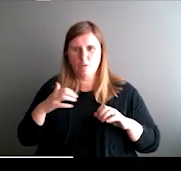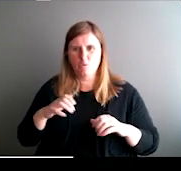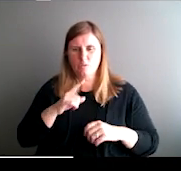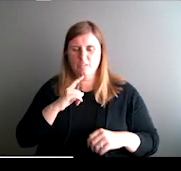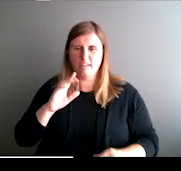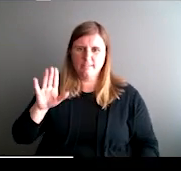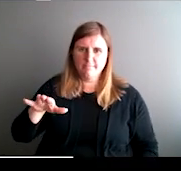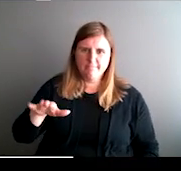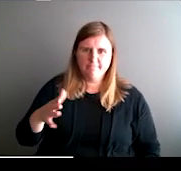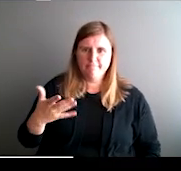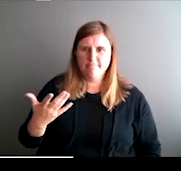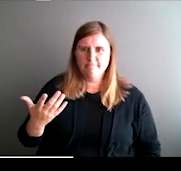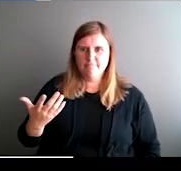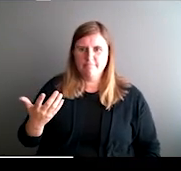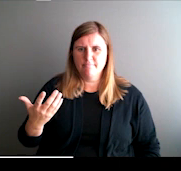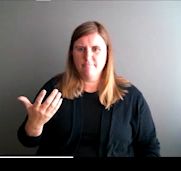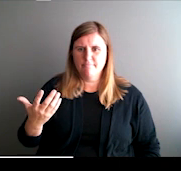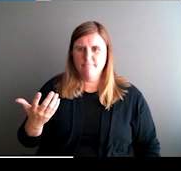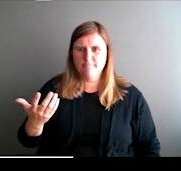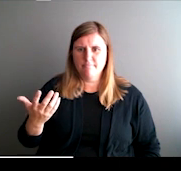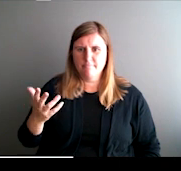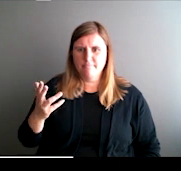say something along the lines of,